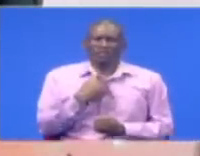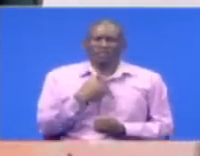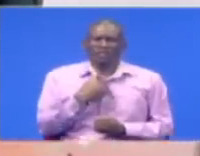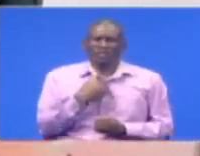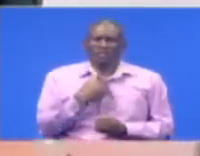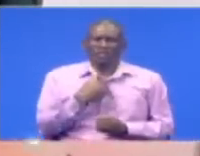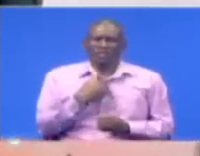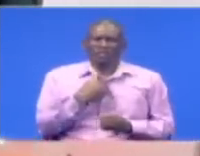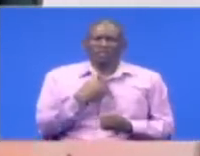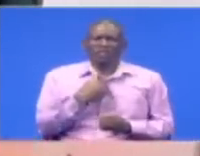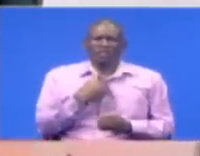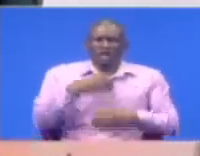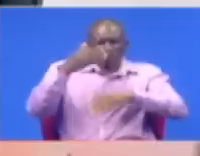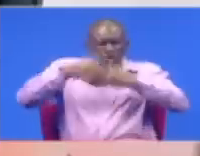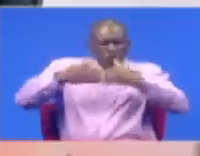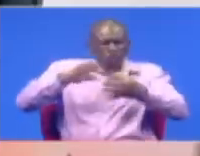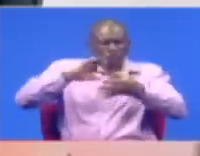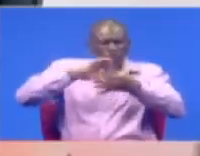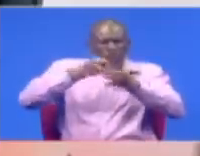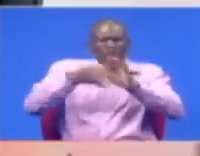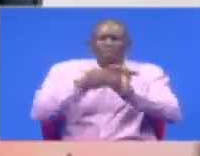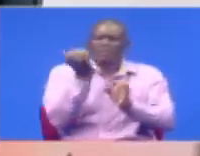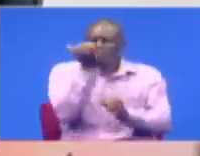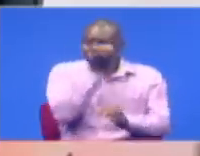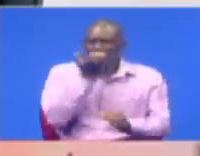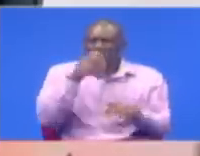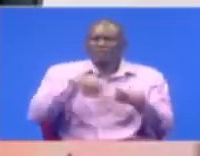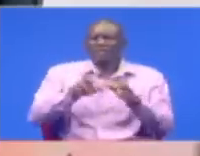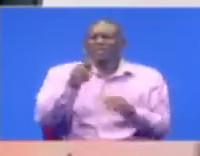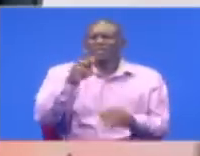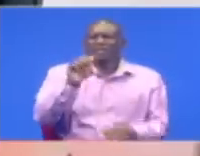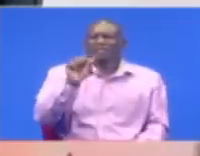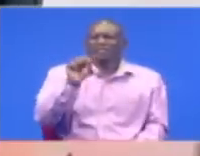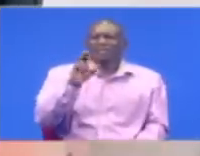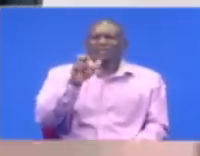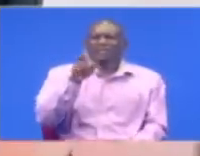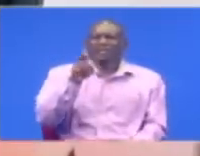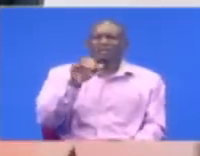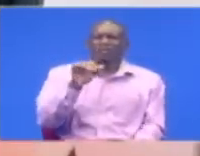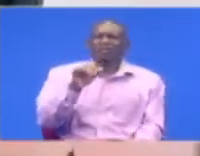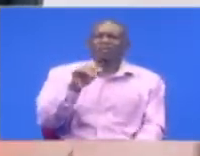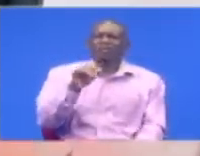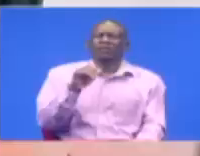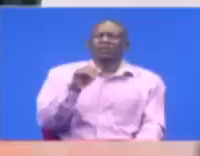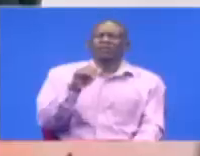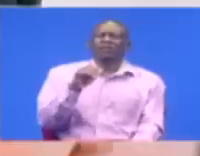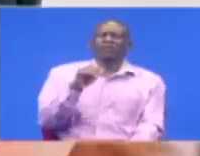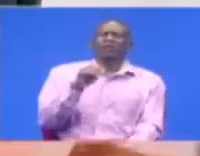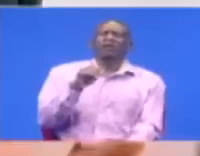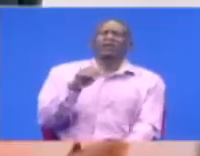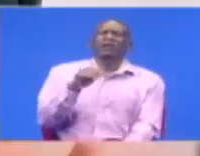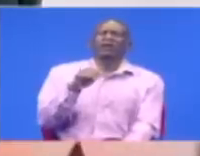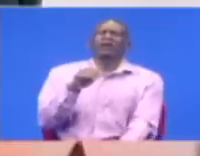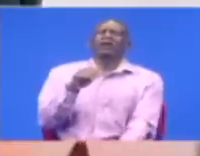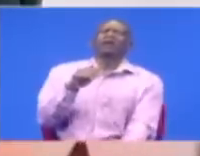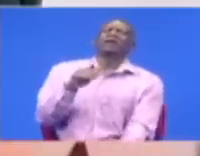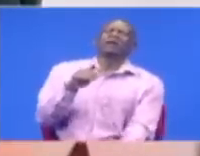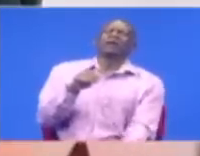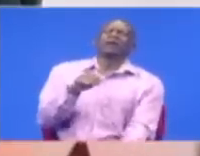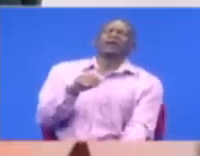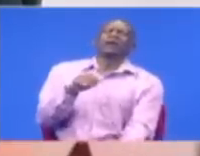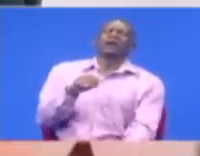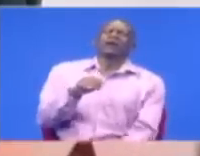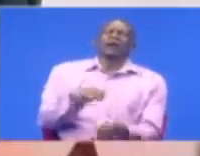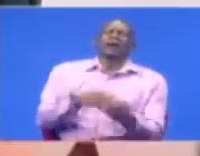near Olympic stadium at Kasarani. Soon thereafter, Attorney General nominated